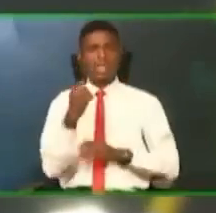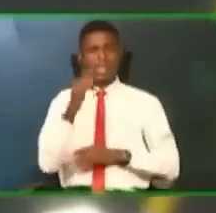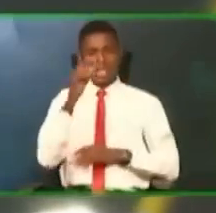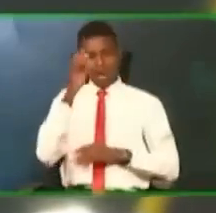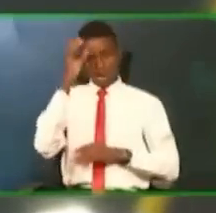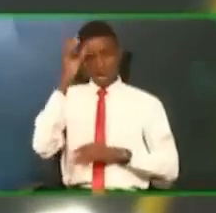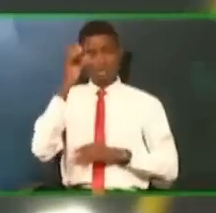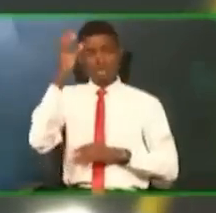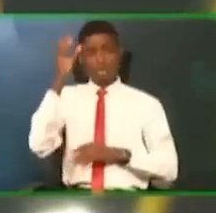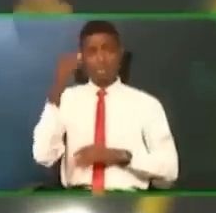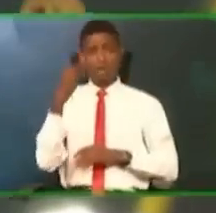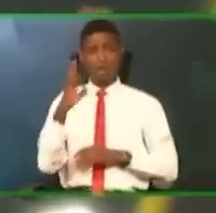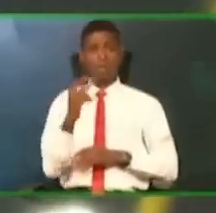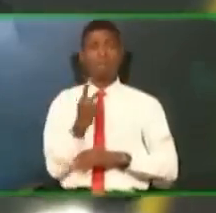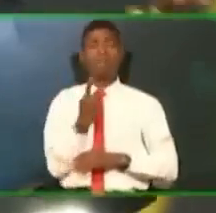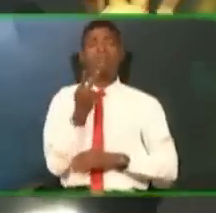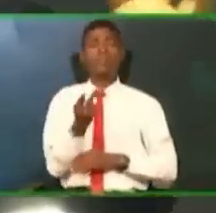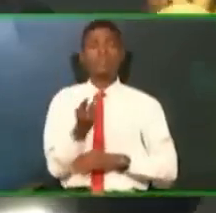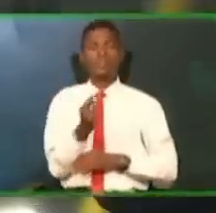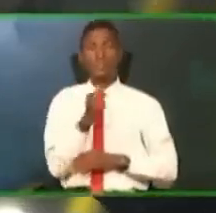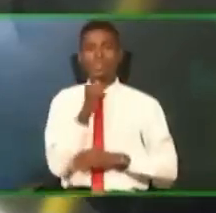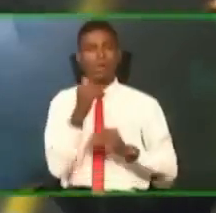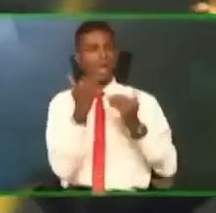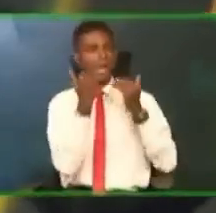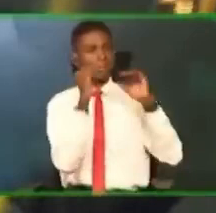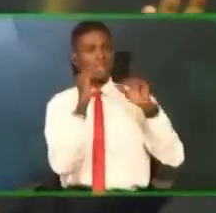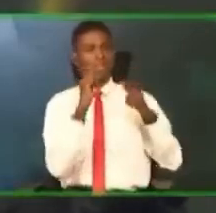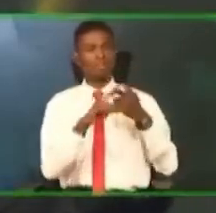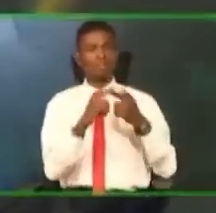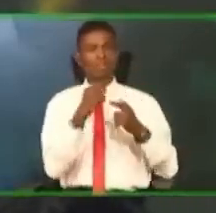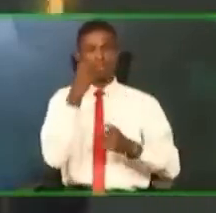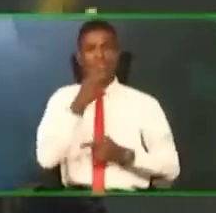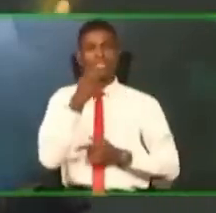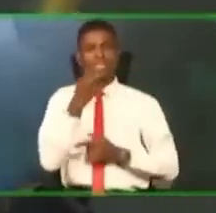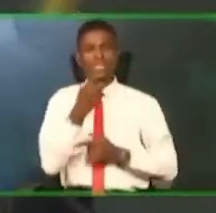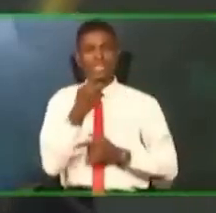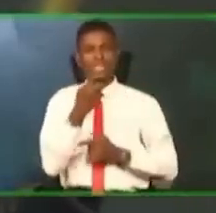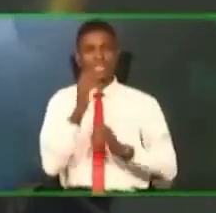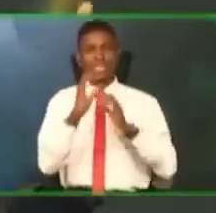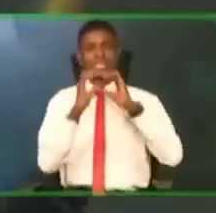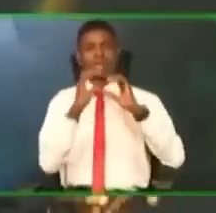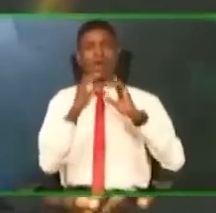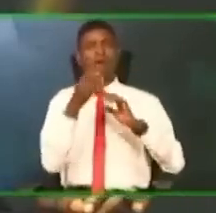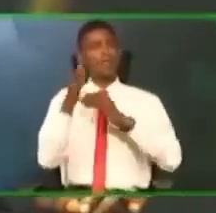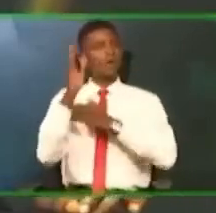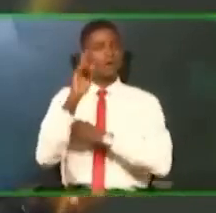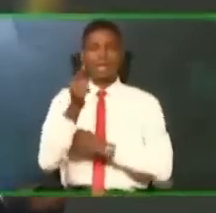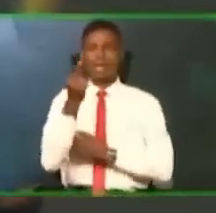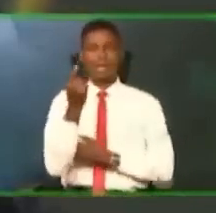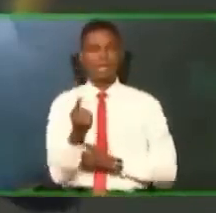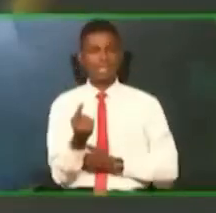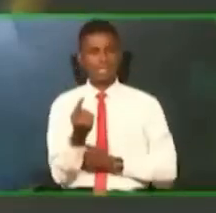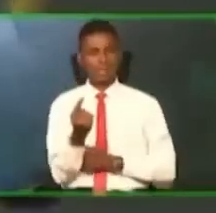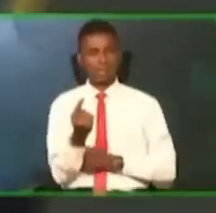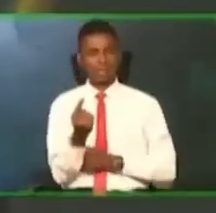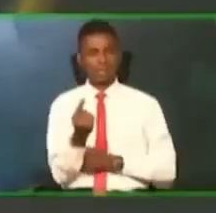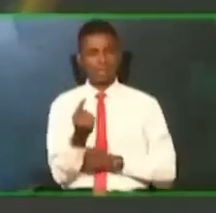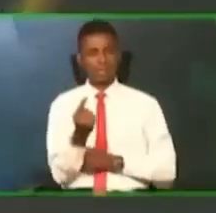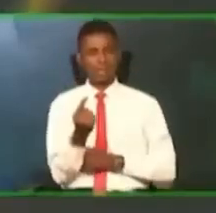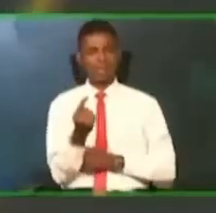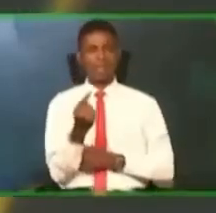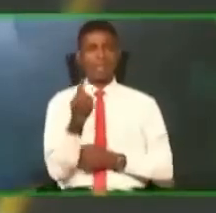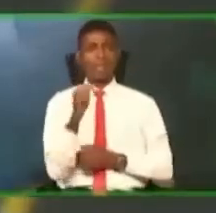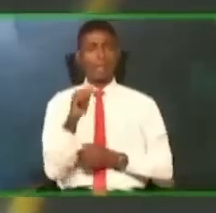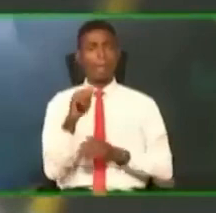voice is not limited to the speakings of God alone. This is the first thing I want you to understand. The Bible